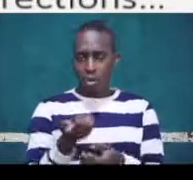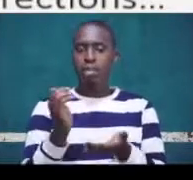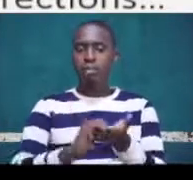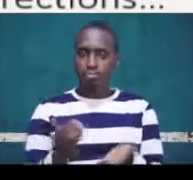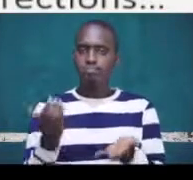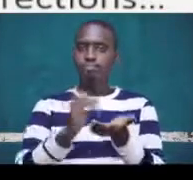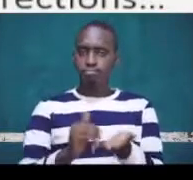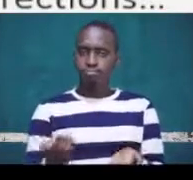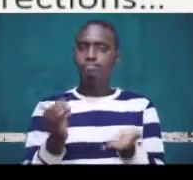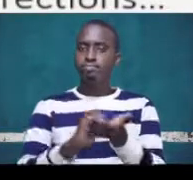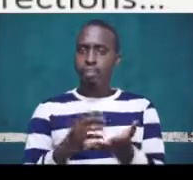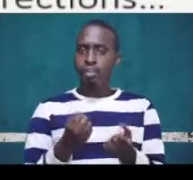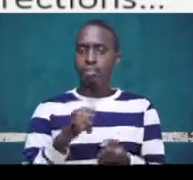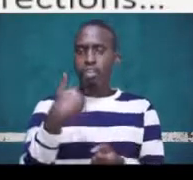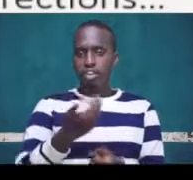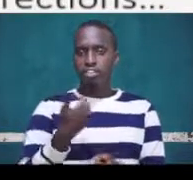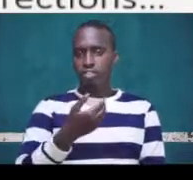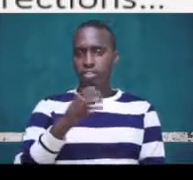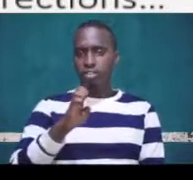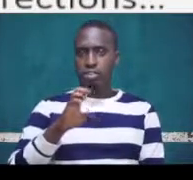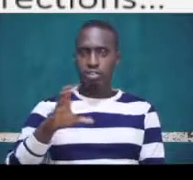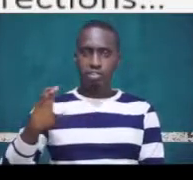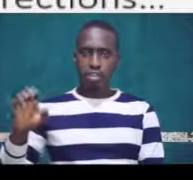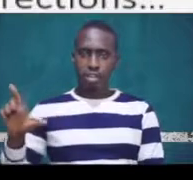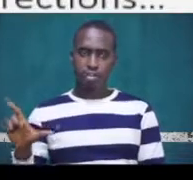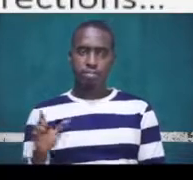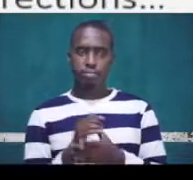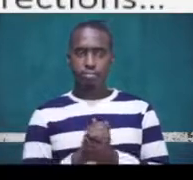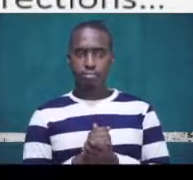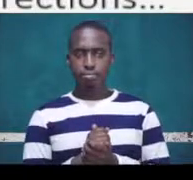that we have each cell produced having a copy of the DNA.